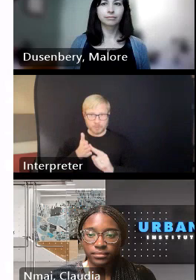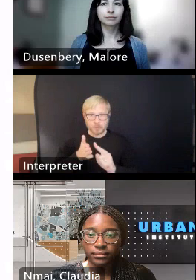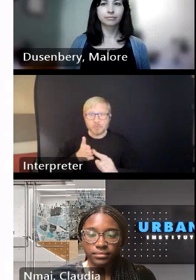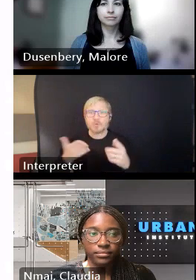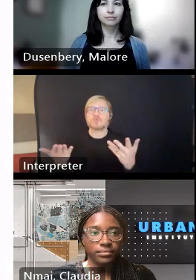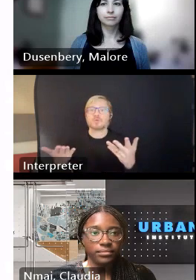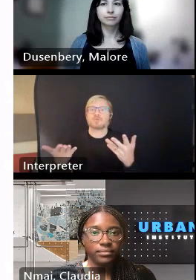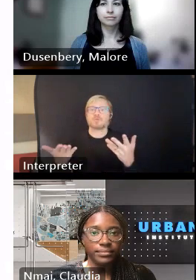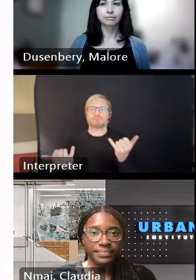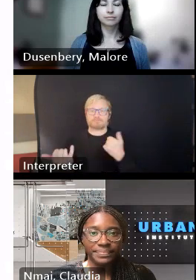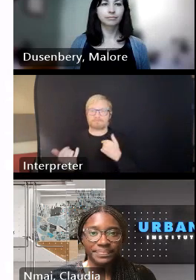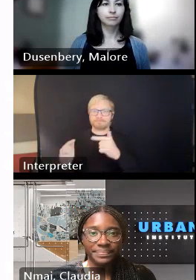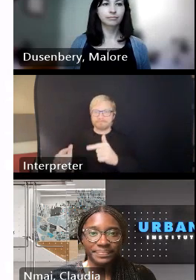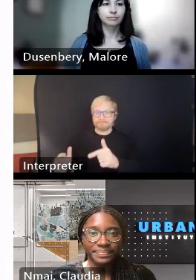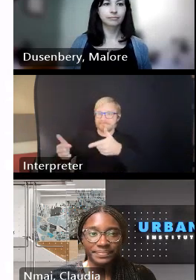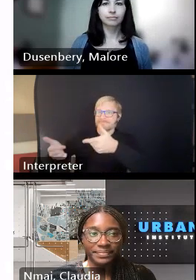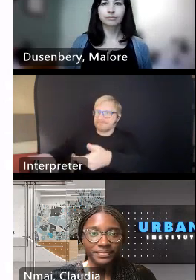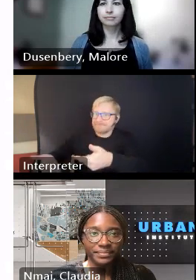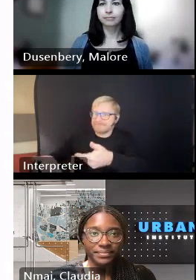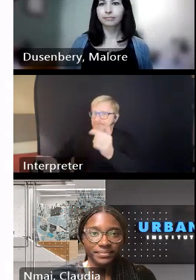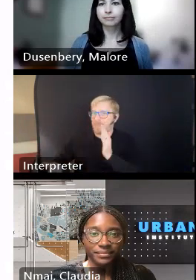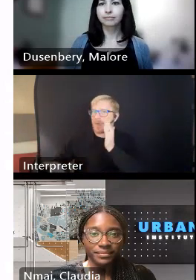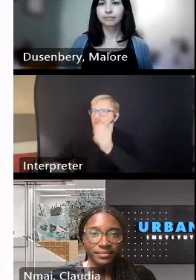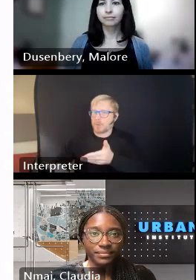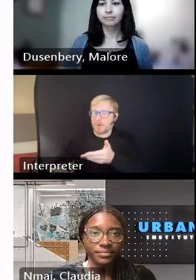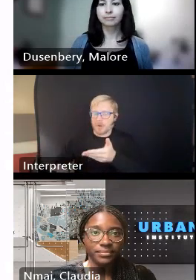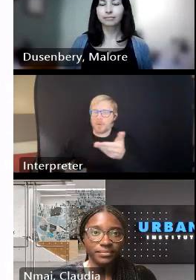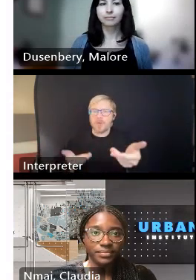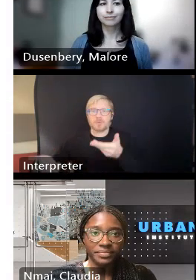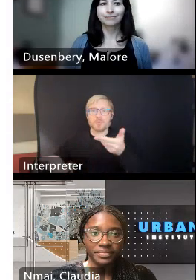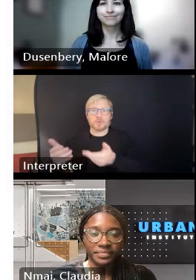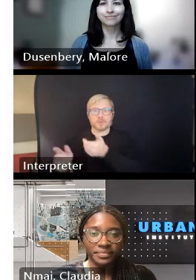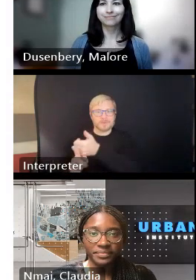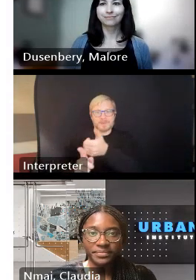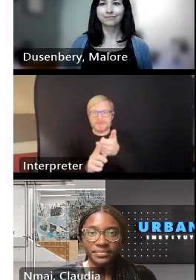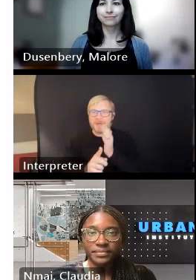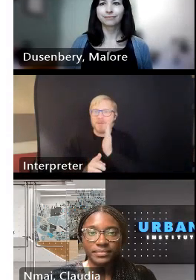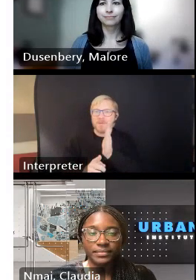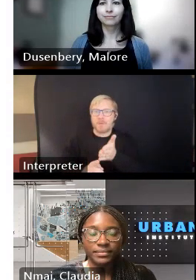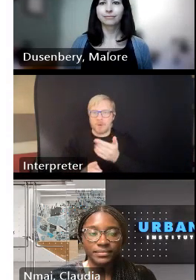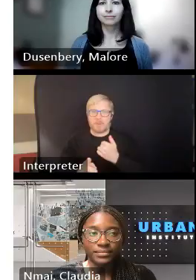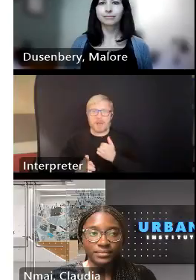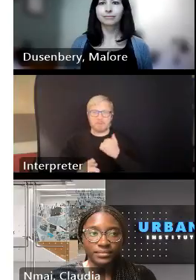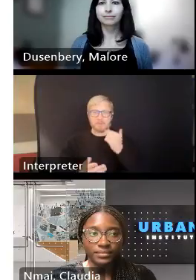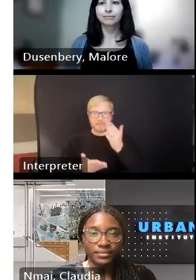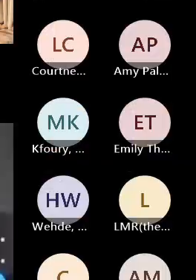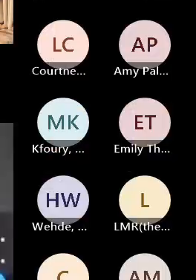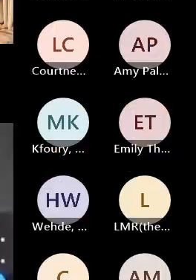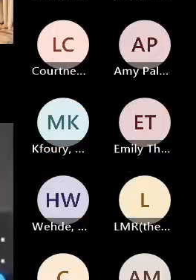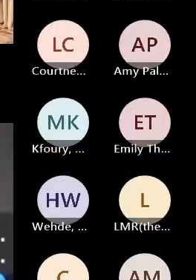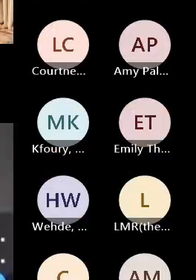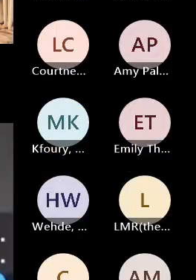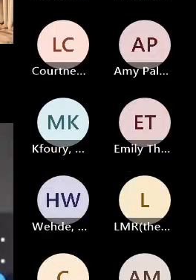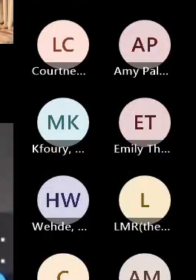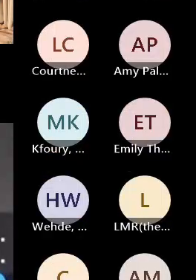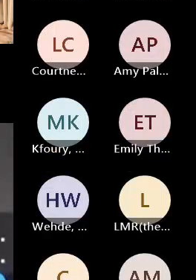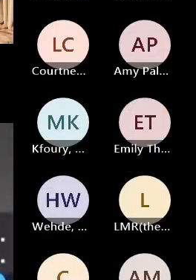and they will introduce themselves. So I'm going to stop sharing so they can share their slides.